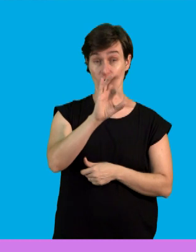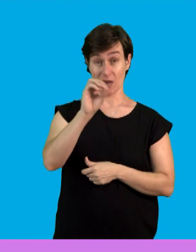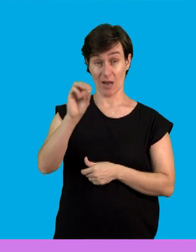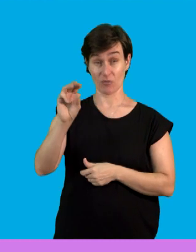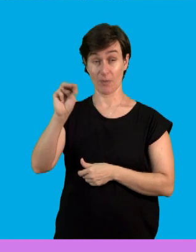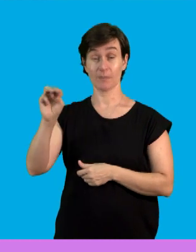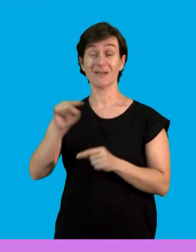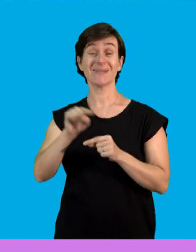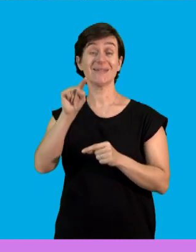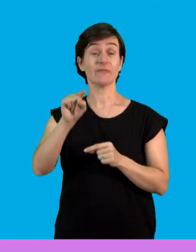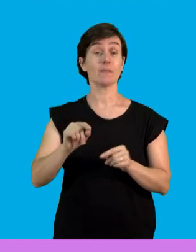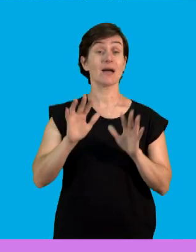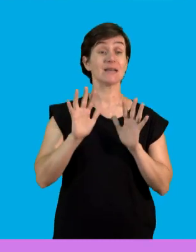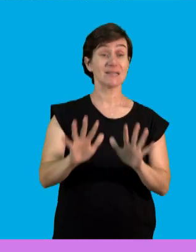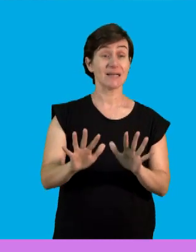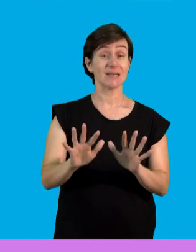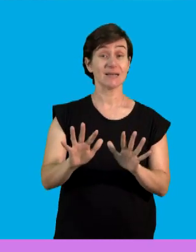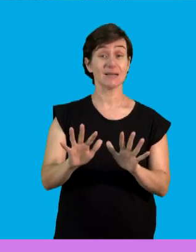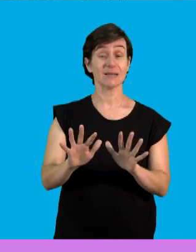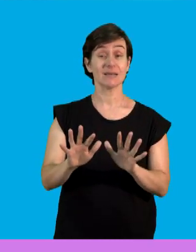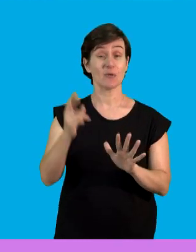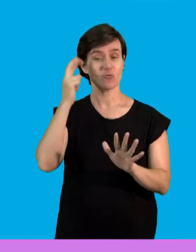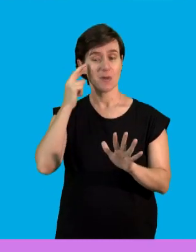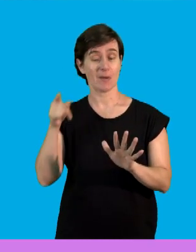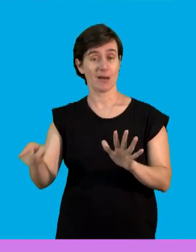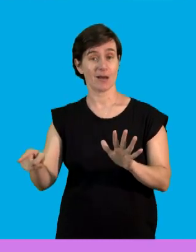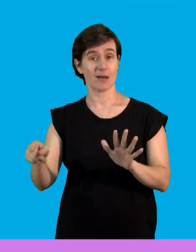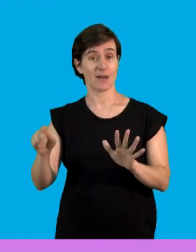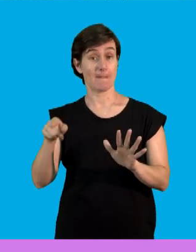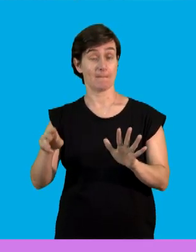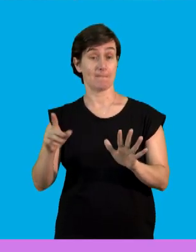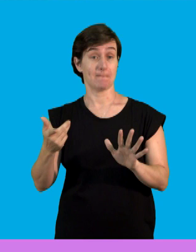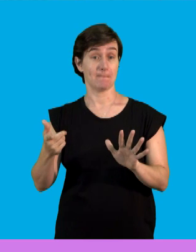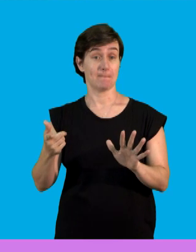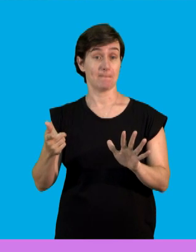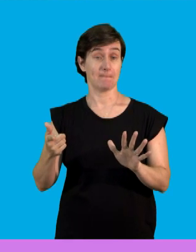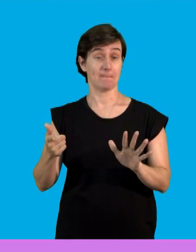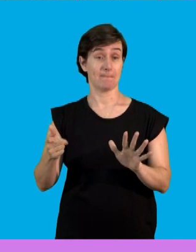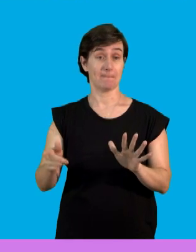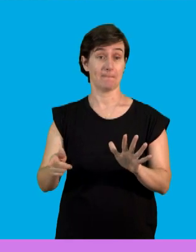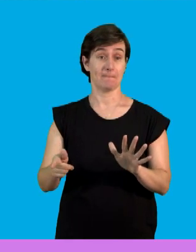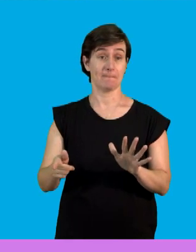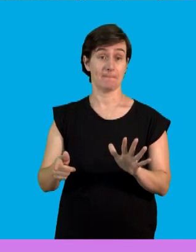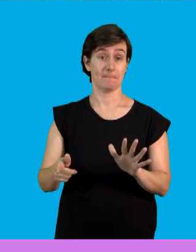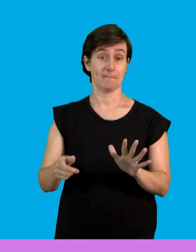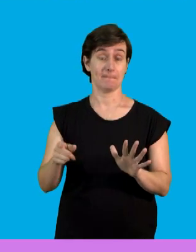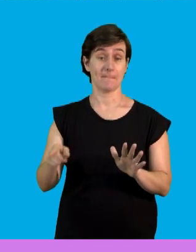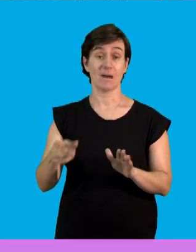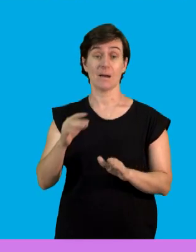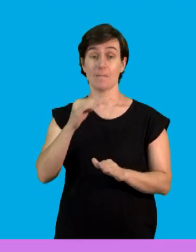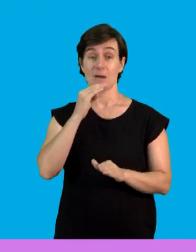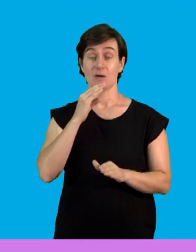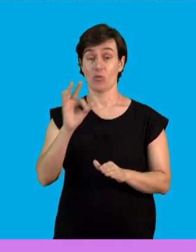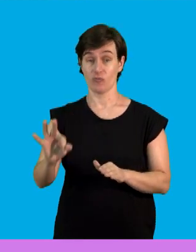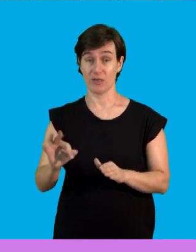the width, it's going to be 300 divided by 10. We are working with that width now, and